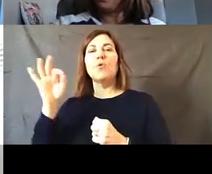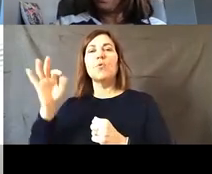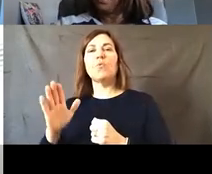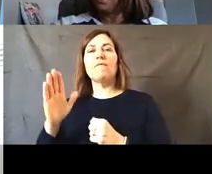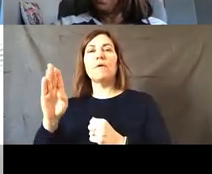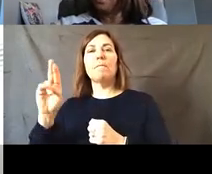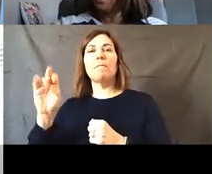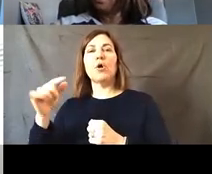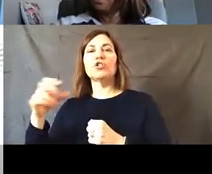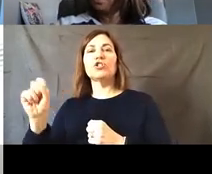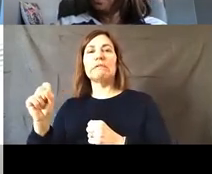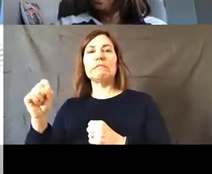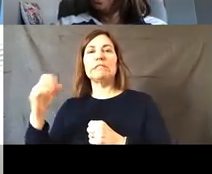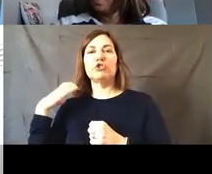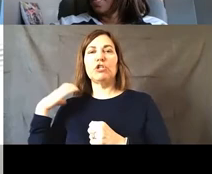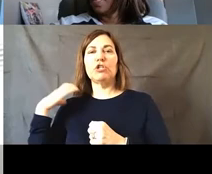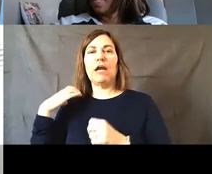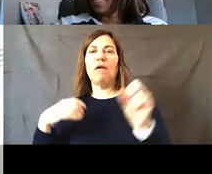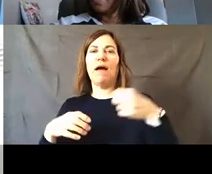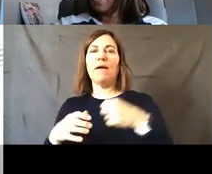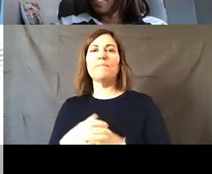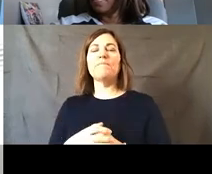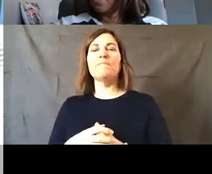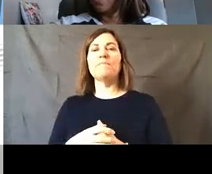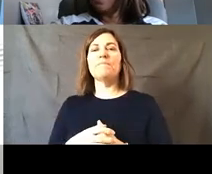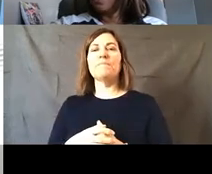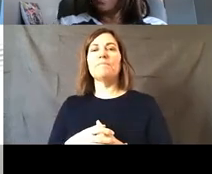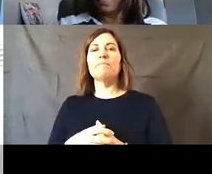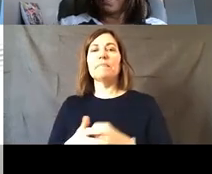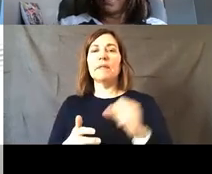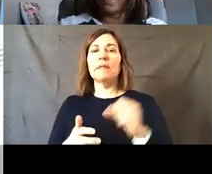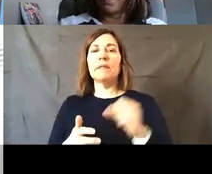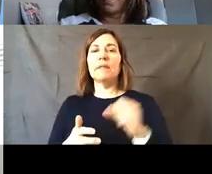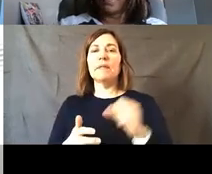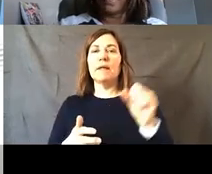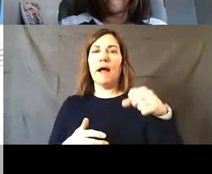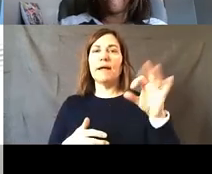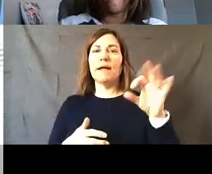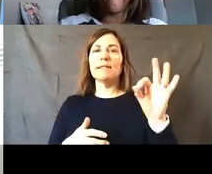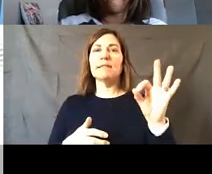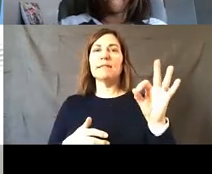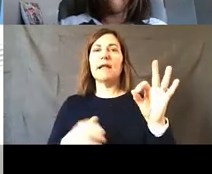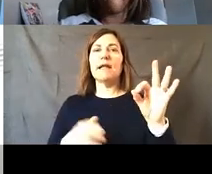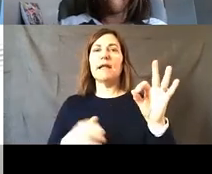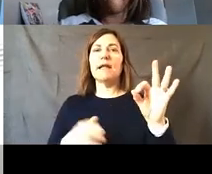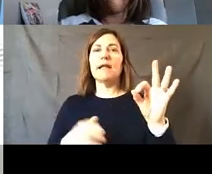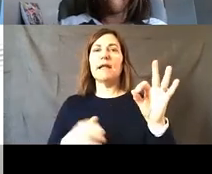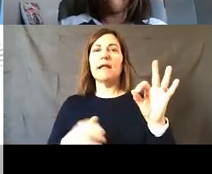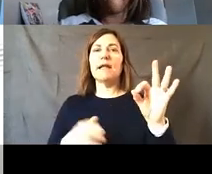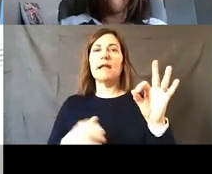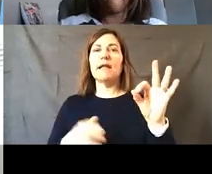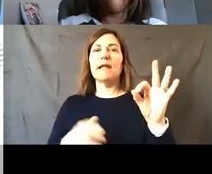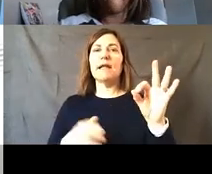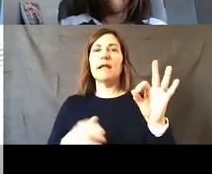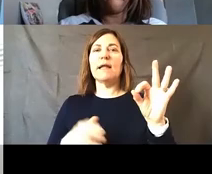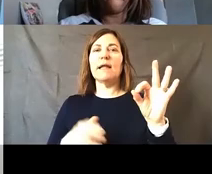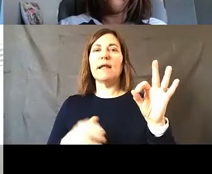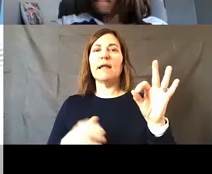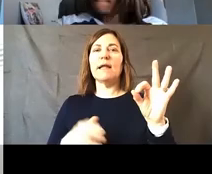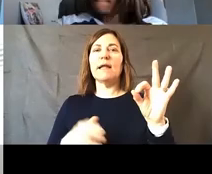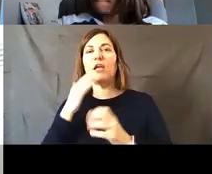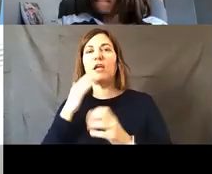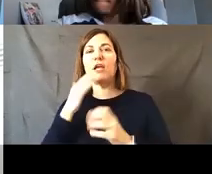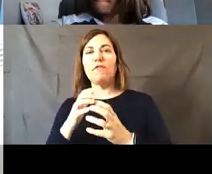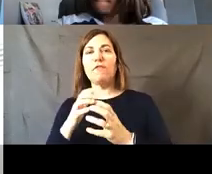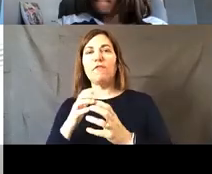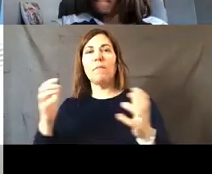Chair. Aye. Aye, 9, no, 0. Thank you very much. The bill, having received the legally required number